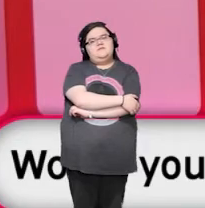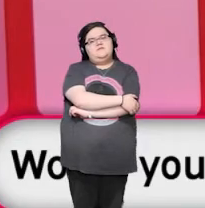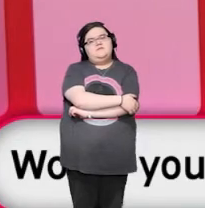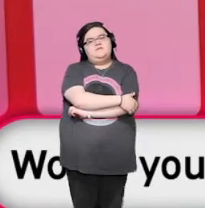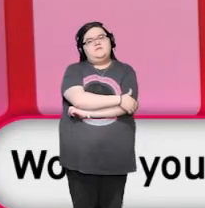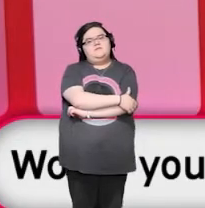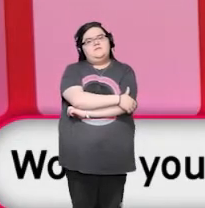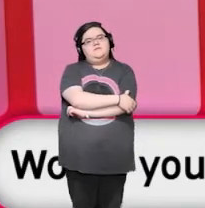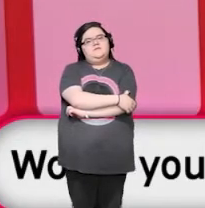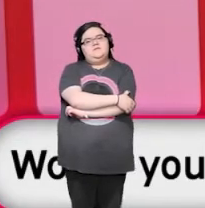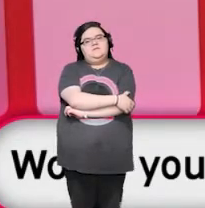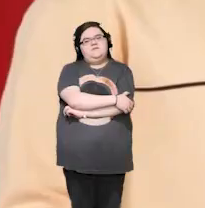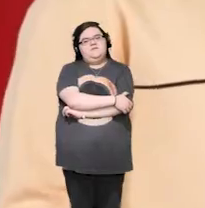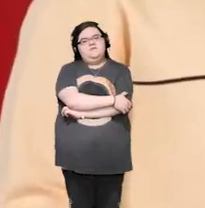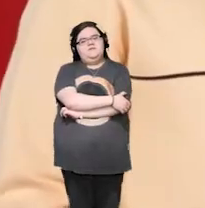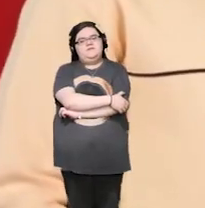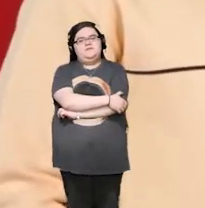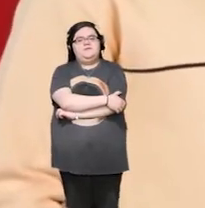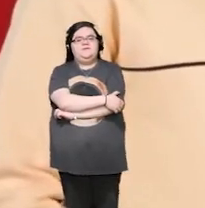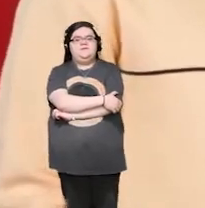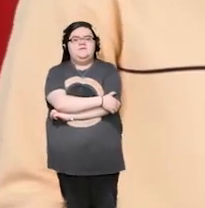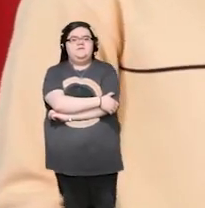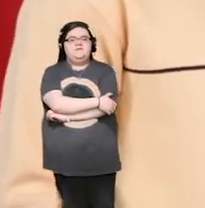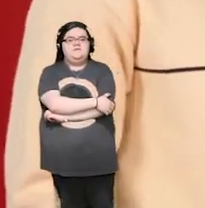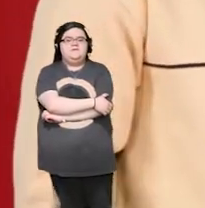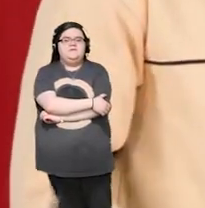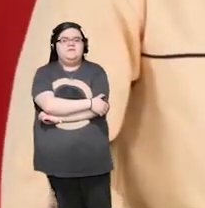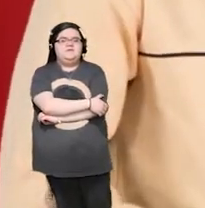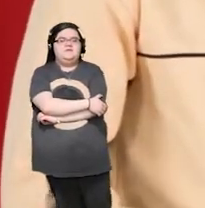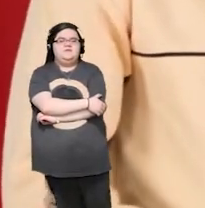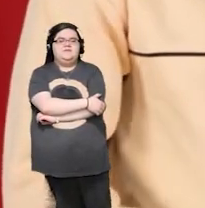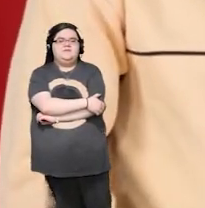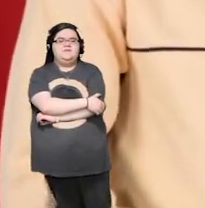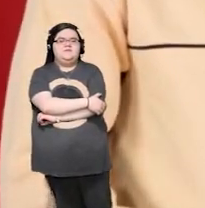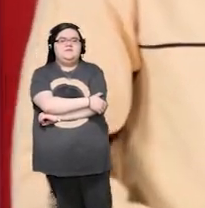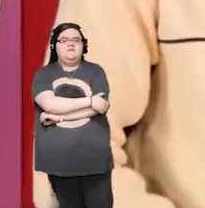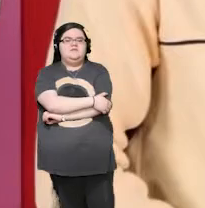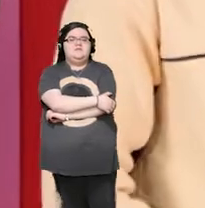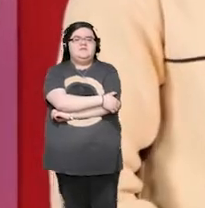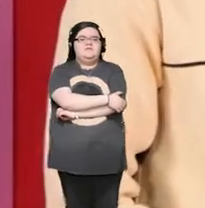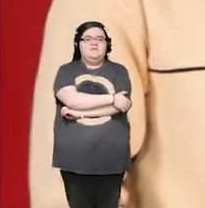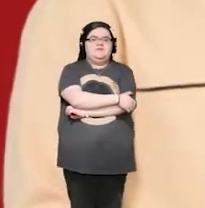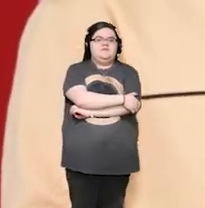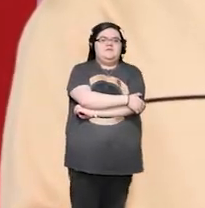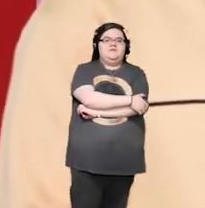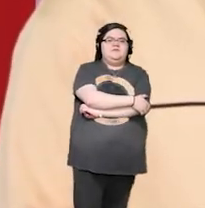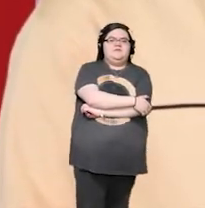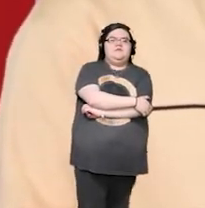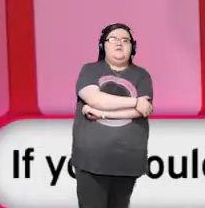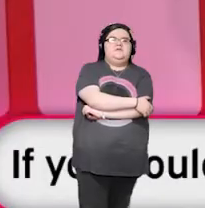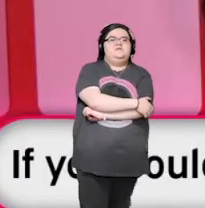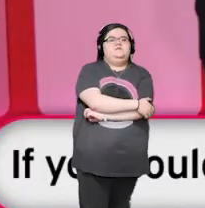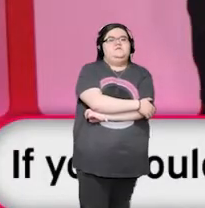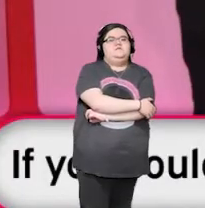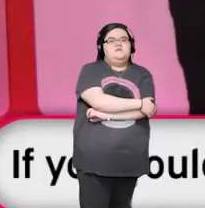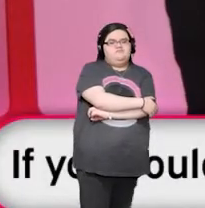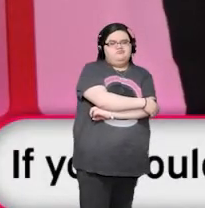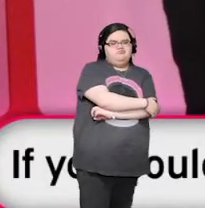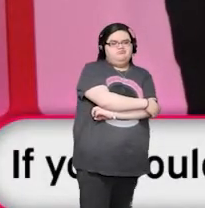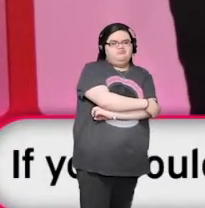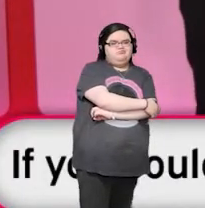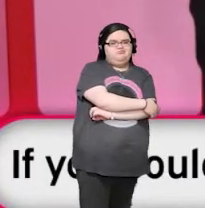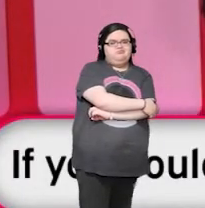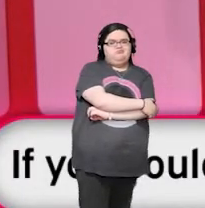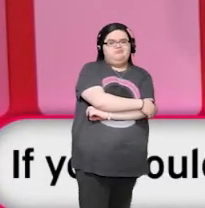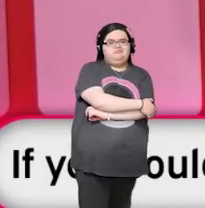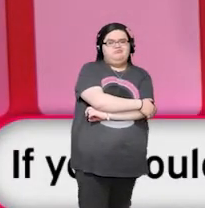the food. Yes. Well. Yeah. If you could have an endless supply of anything, what would it be? As sad